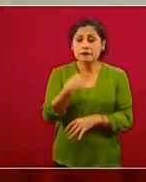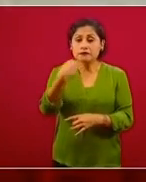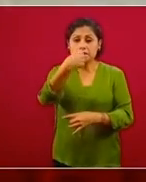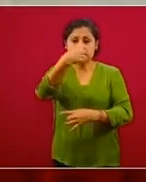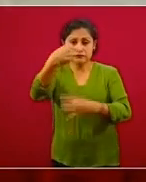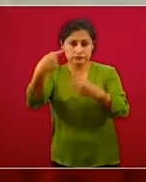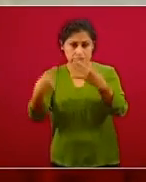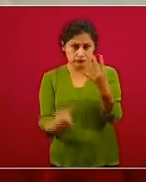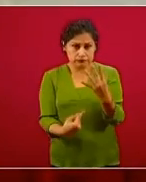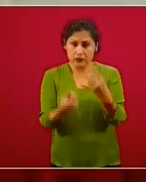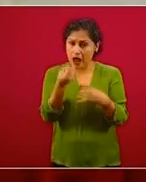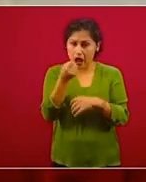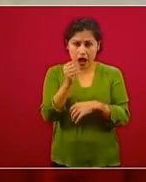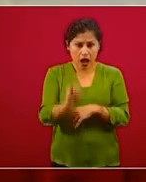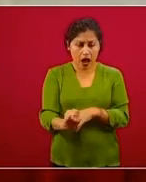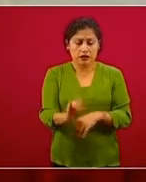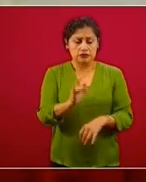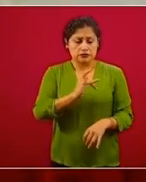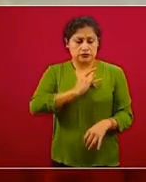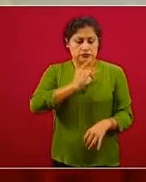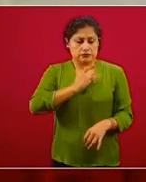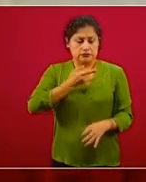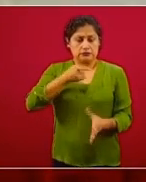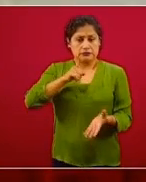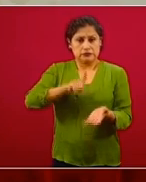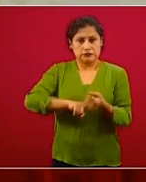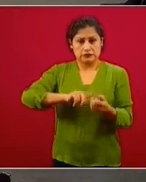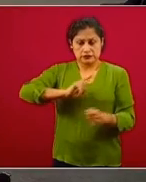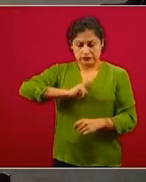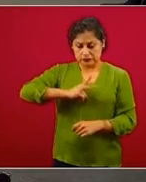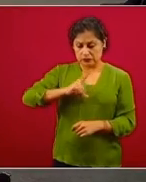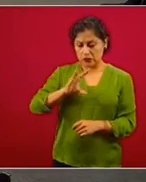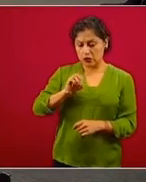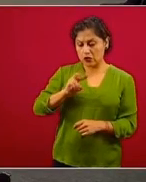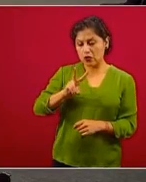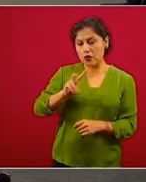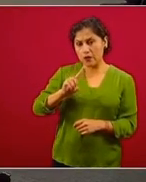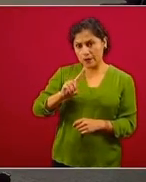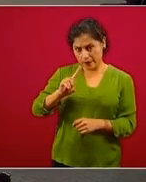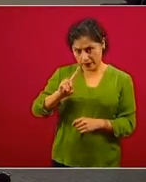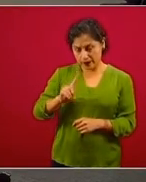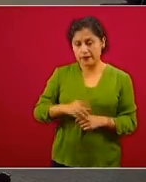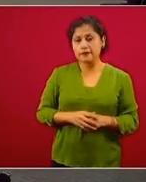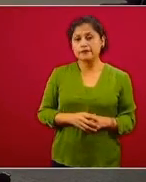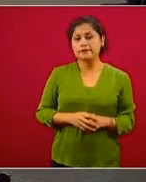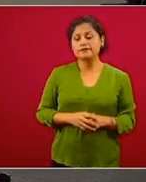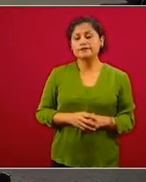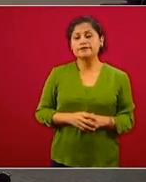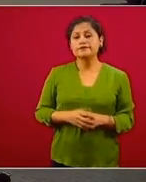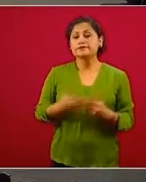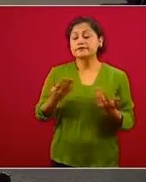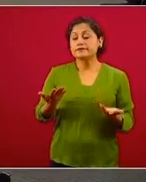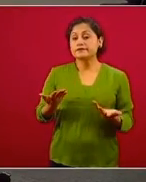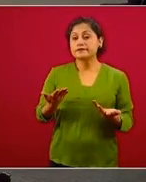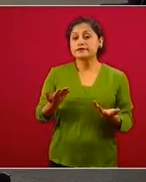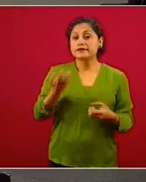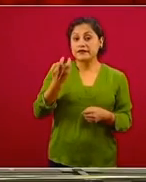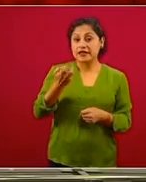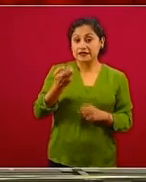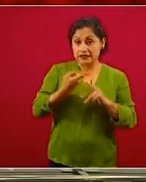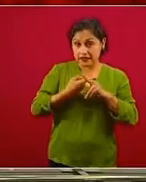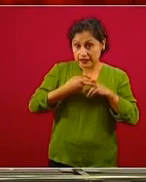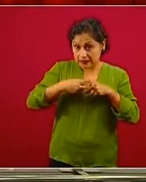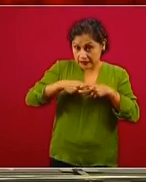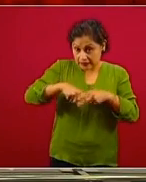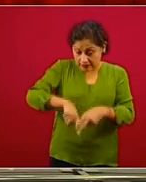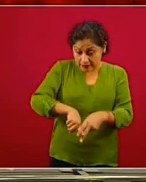of COVID. And so perhaps this starts lightly with just a couple of symptoms without any other